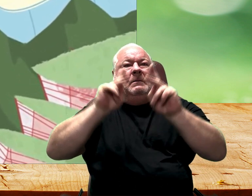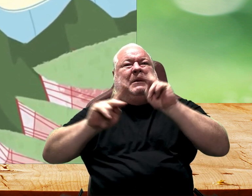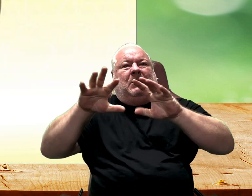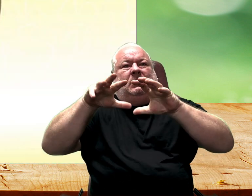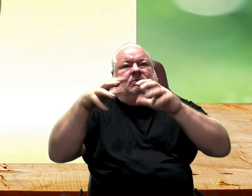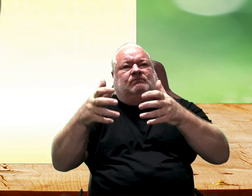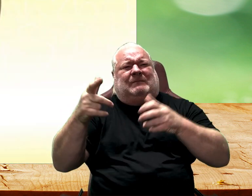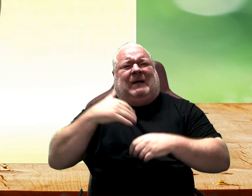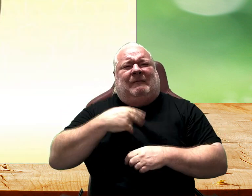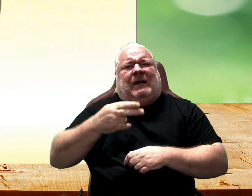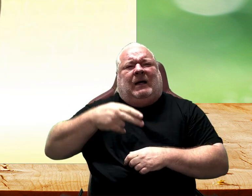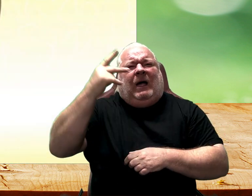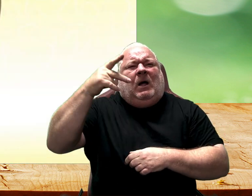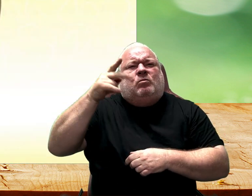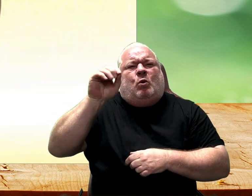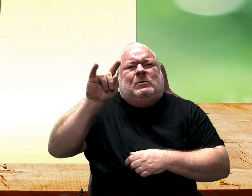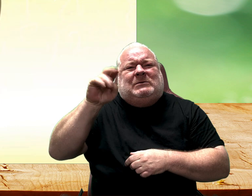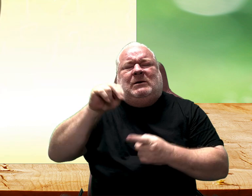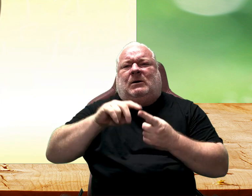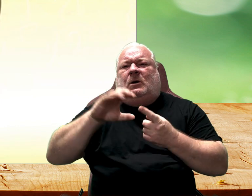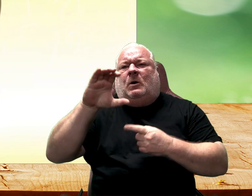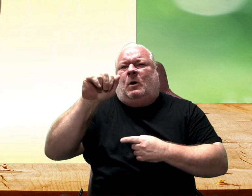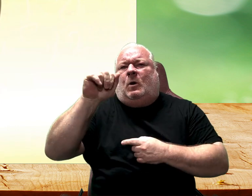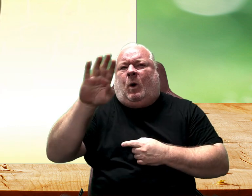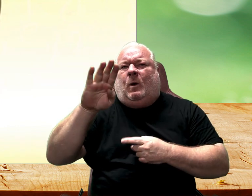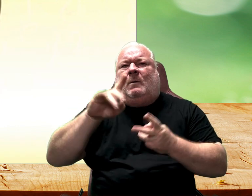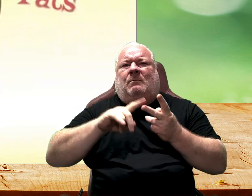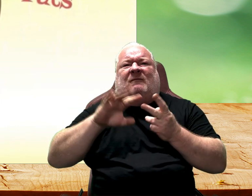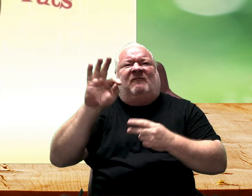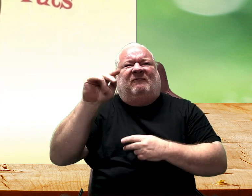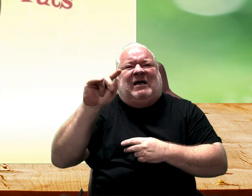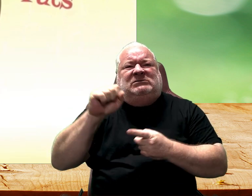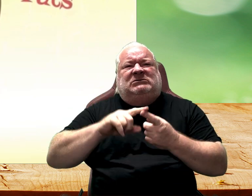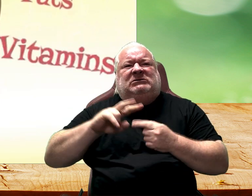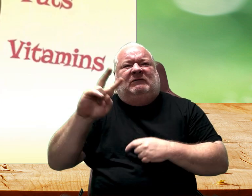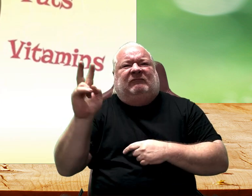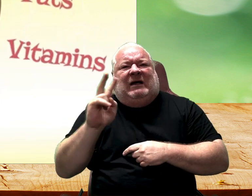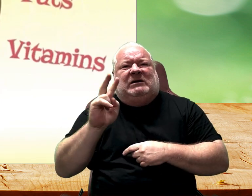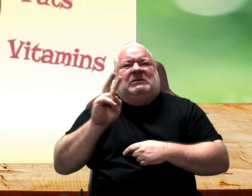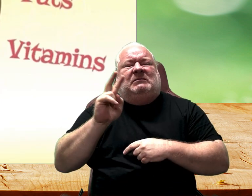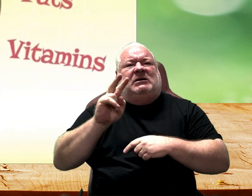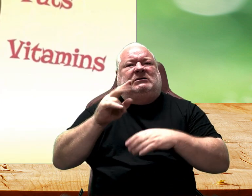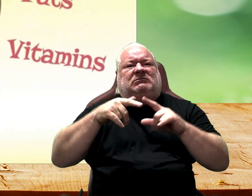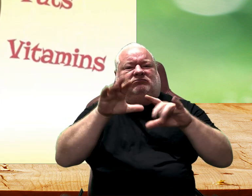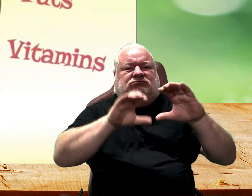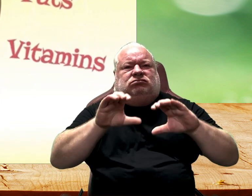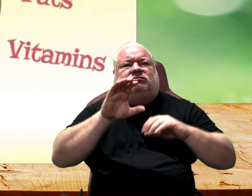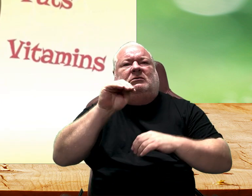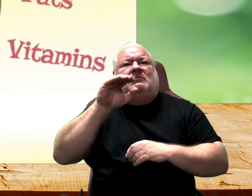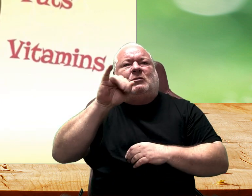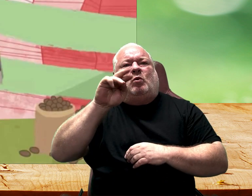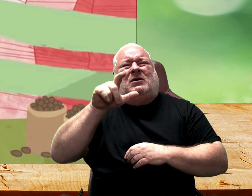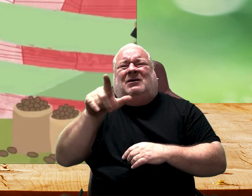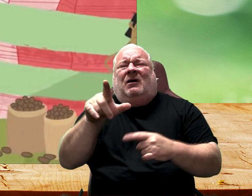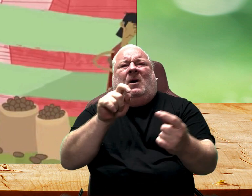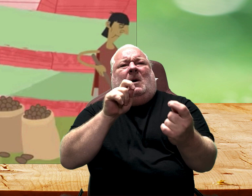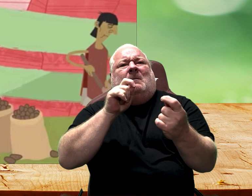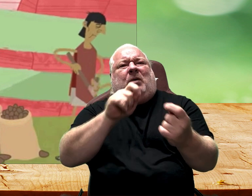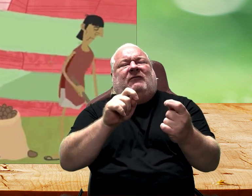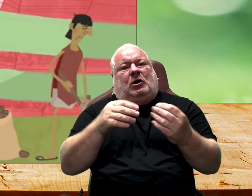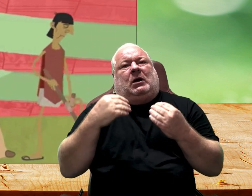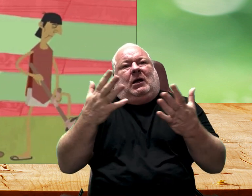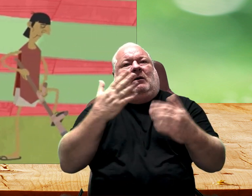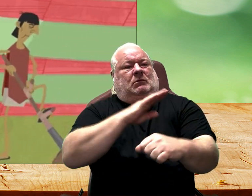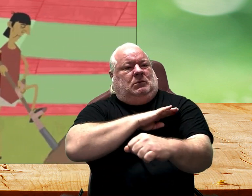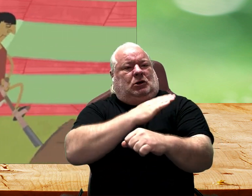potato. Containing high levels of proteins and carbohydrates, as well as essential fats, vitamins, and minerals, potatoes were the perfect